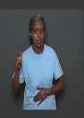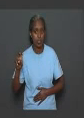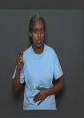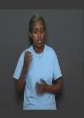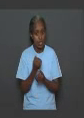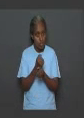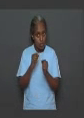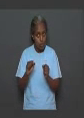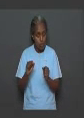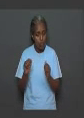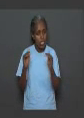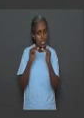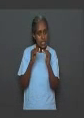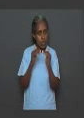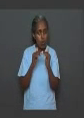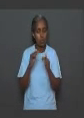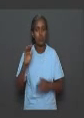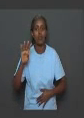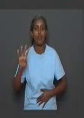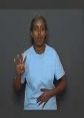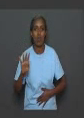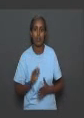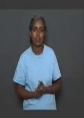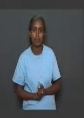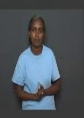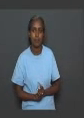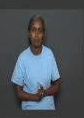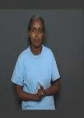so is equal to 4.